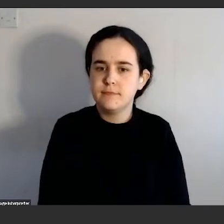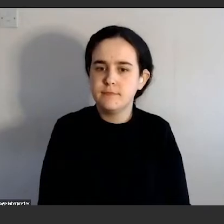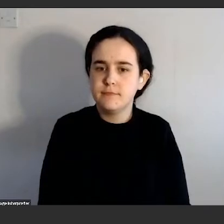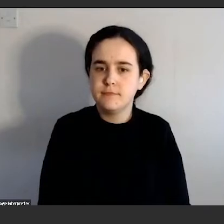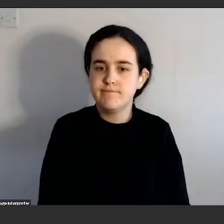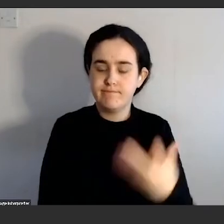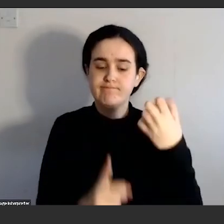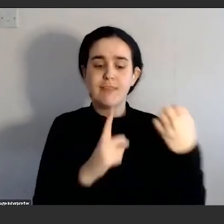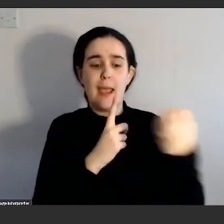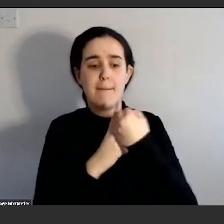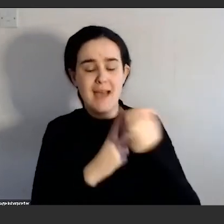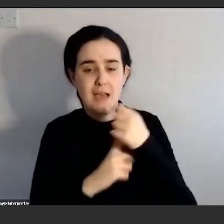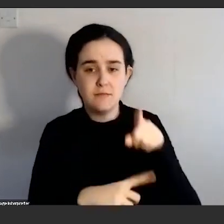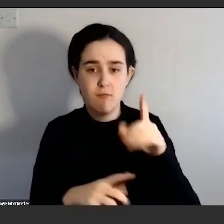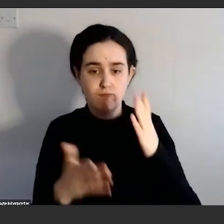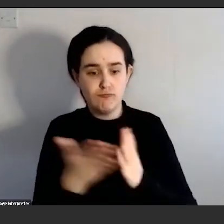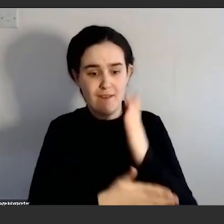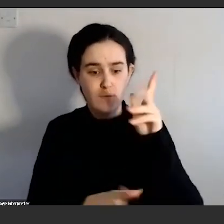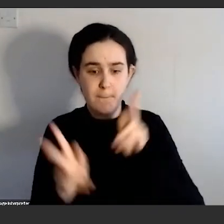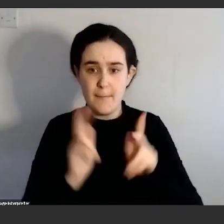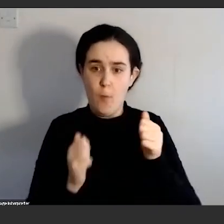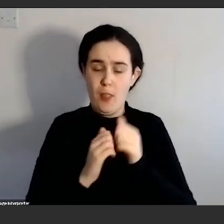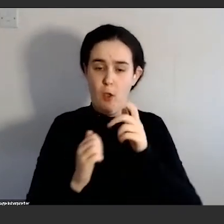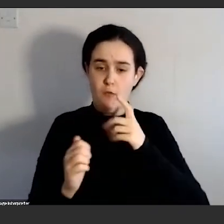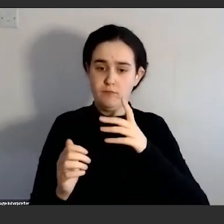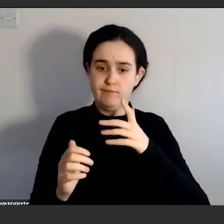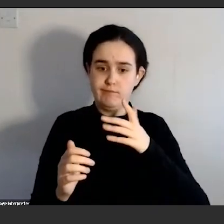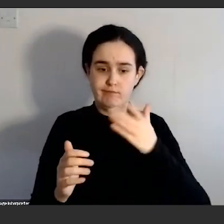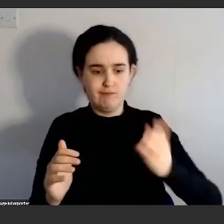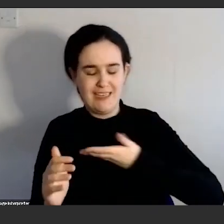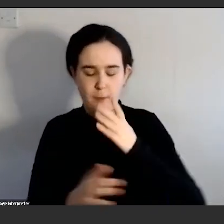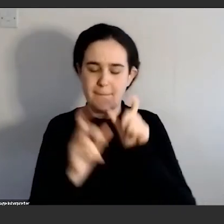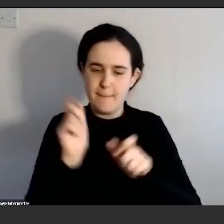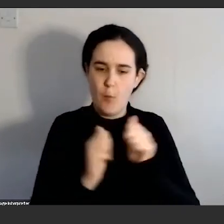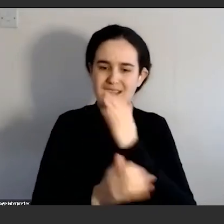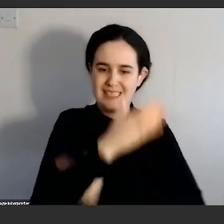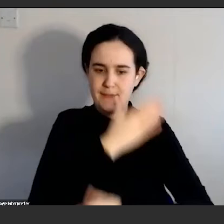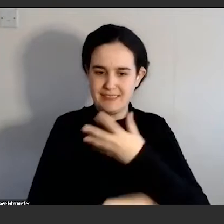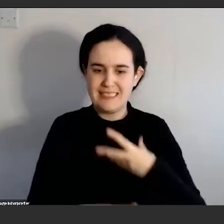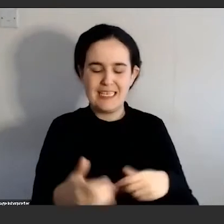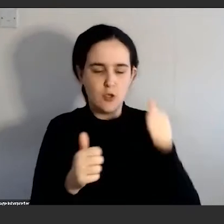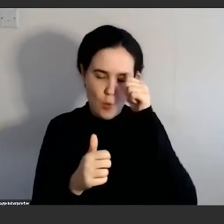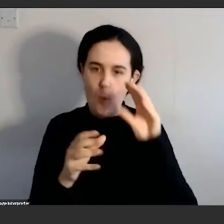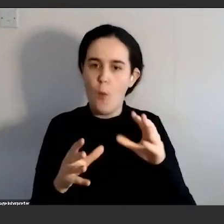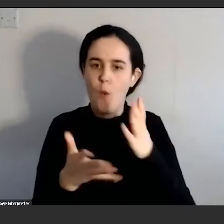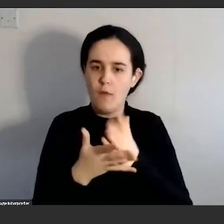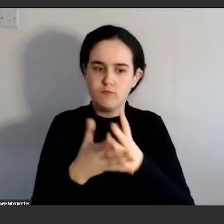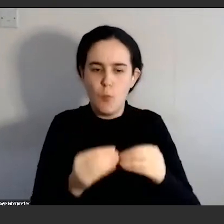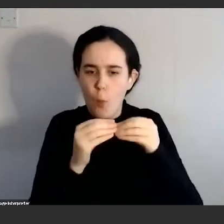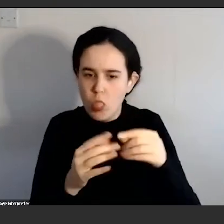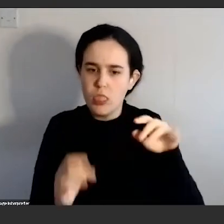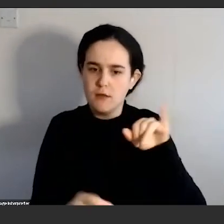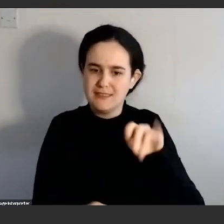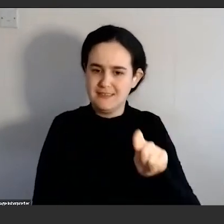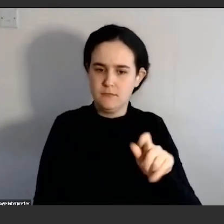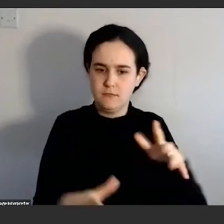on individuals and communities is particularly severe when other humanitarian crises are already